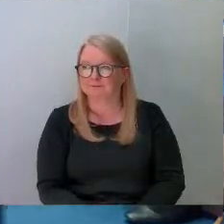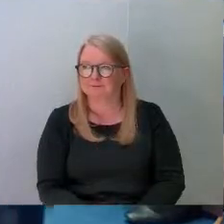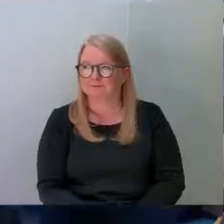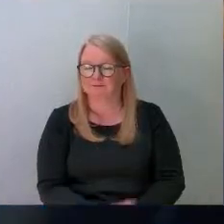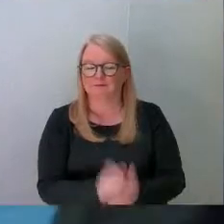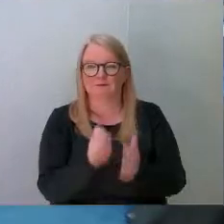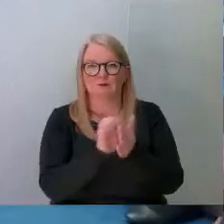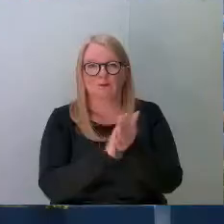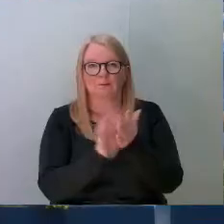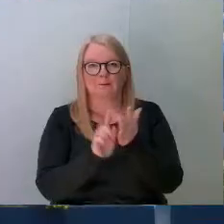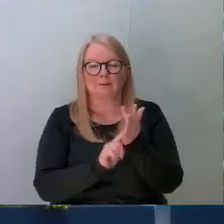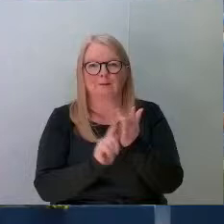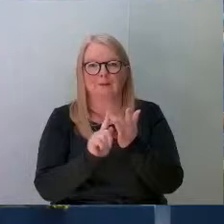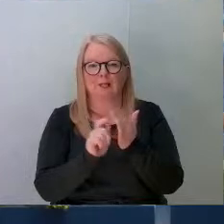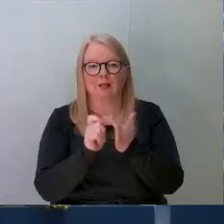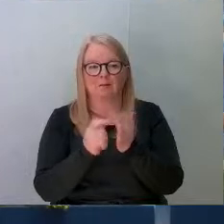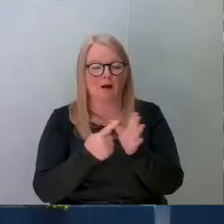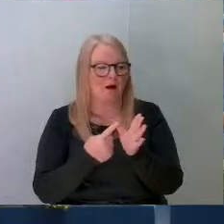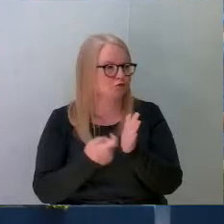Philippa Rosewell.